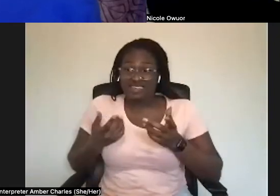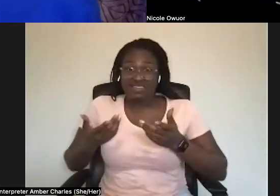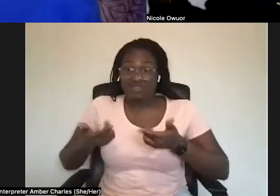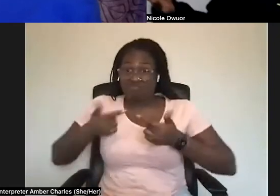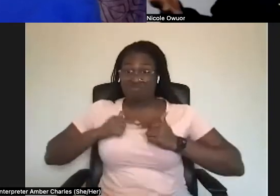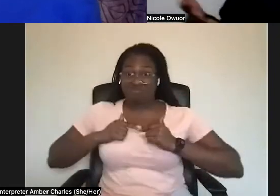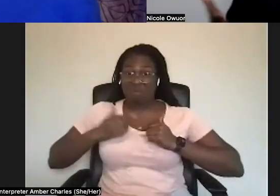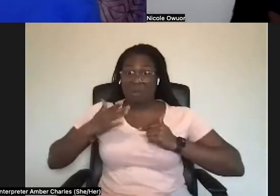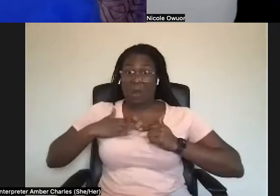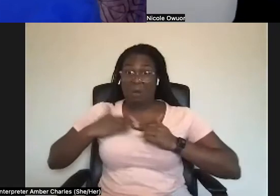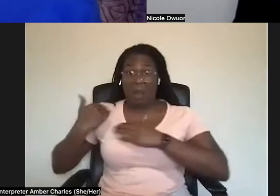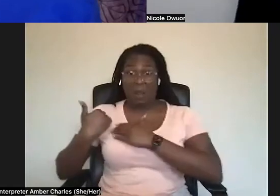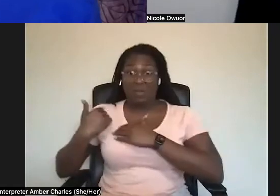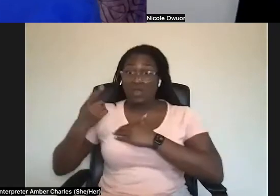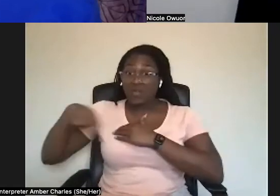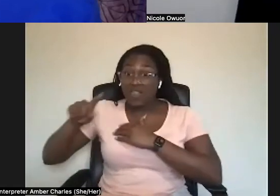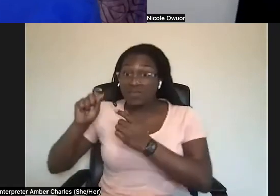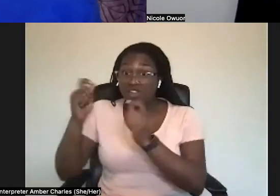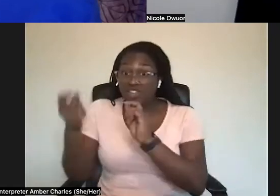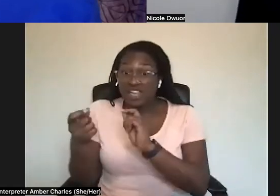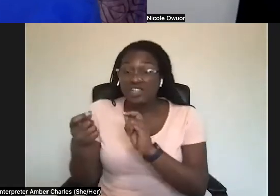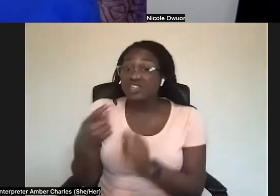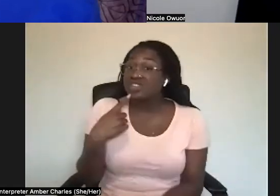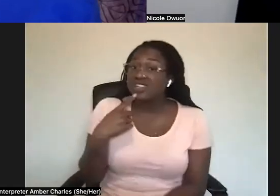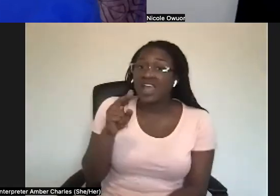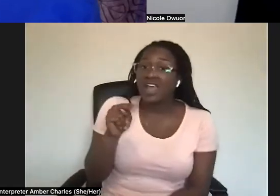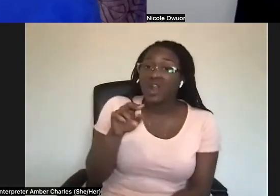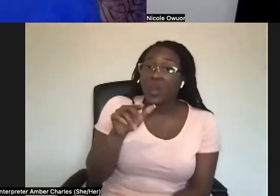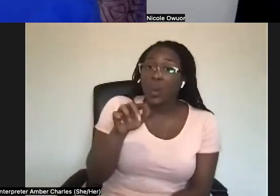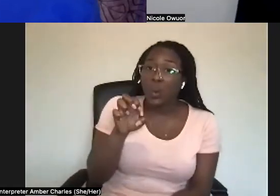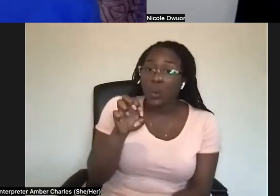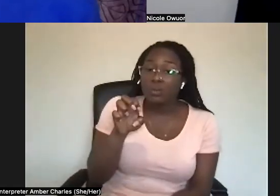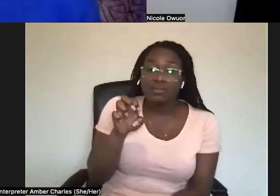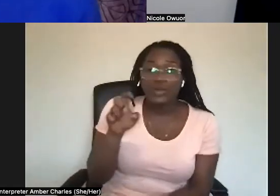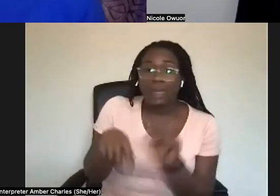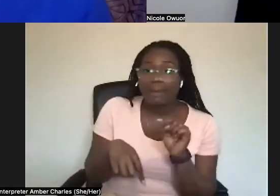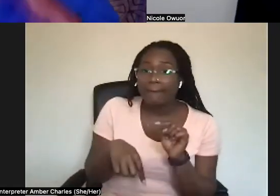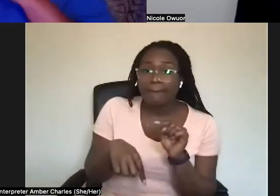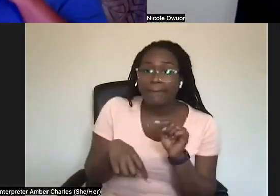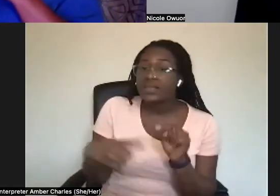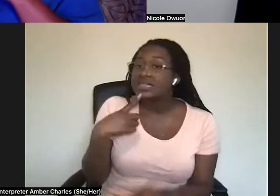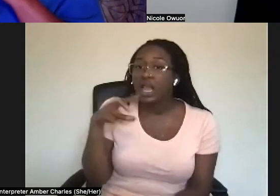for them to change? And all she did was say, Nicole, you can't. Just say no.